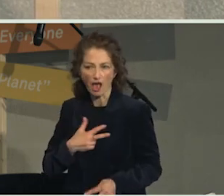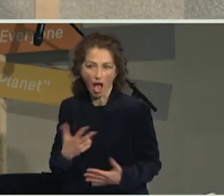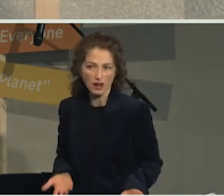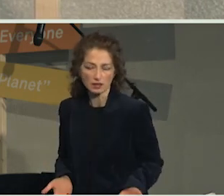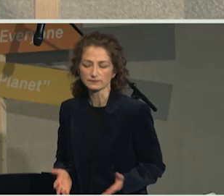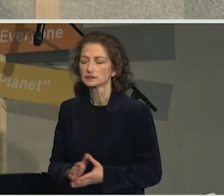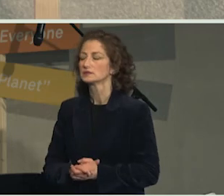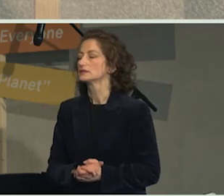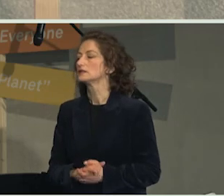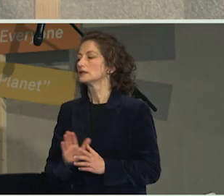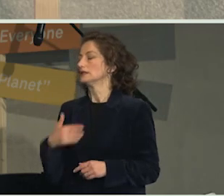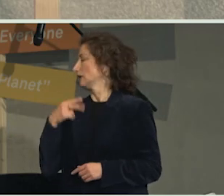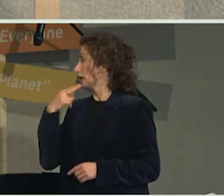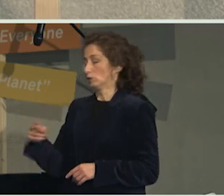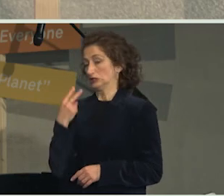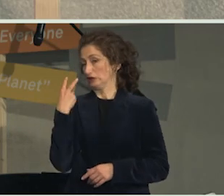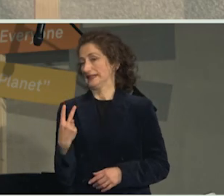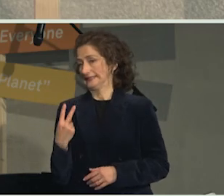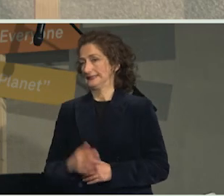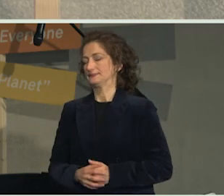say two things.